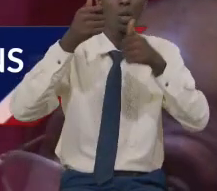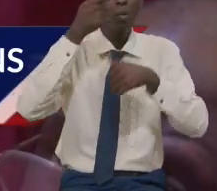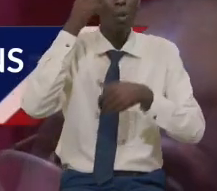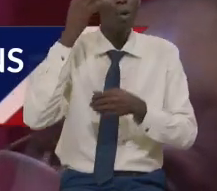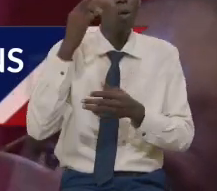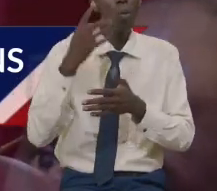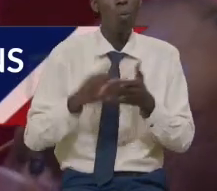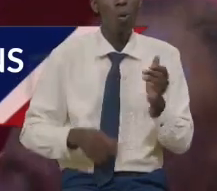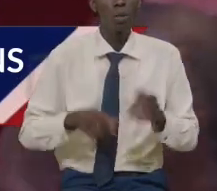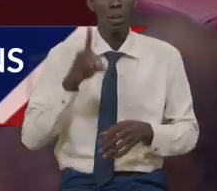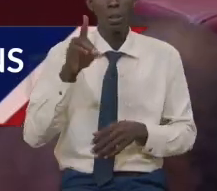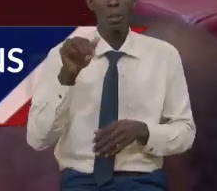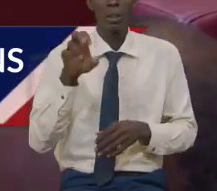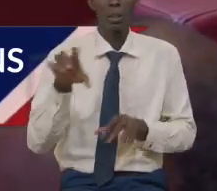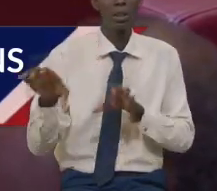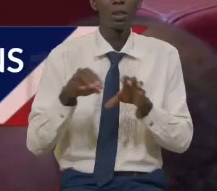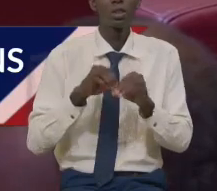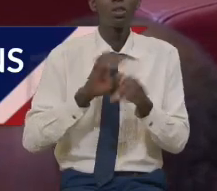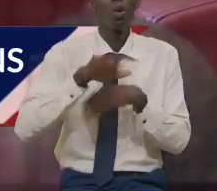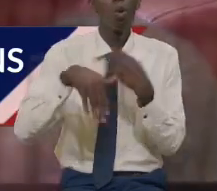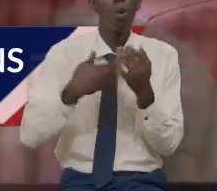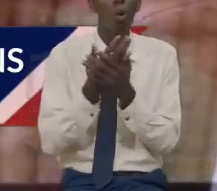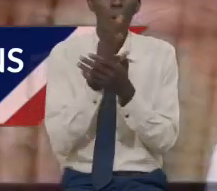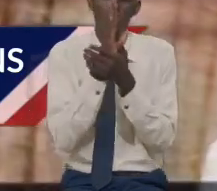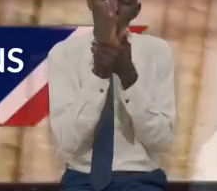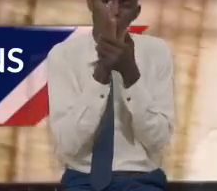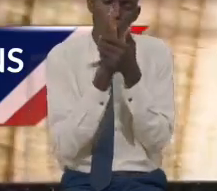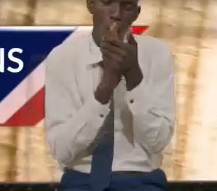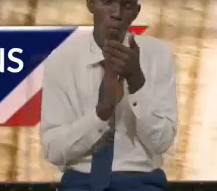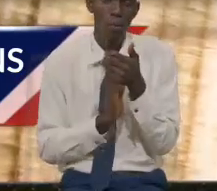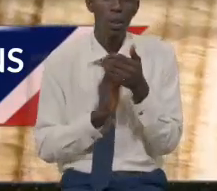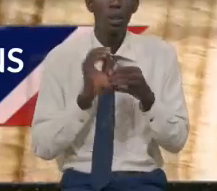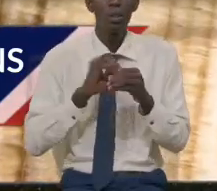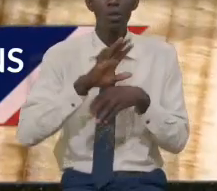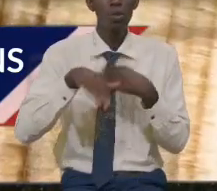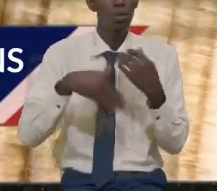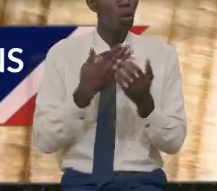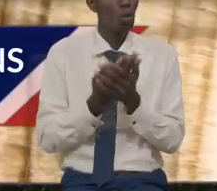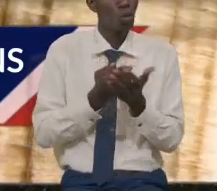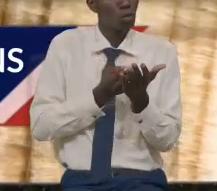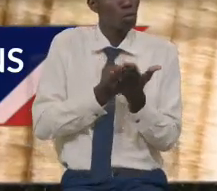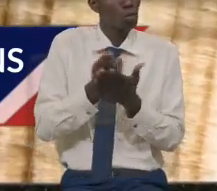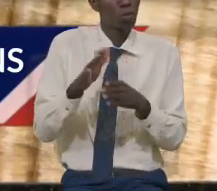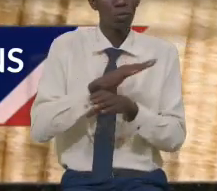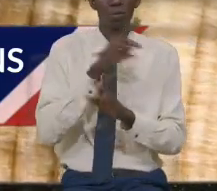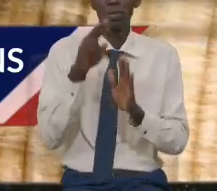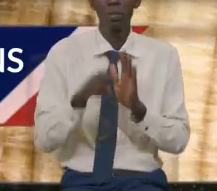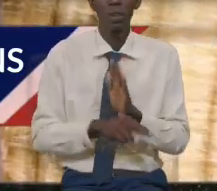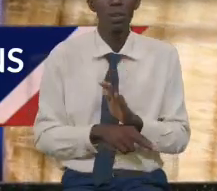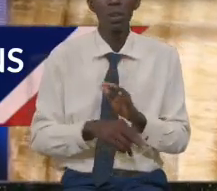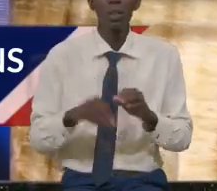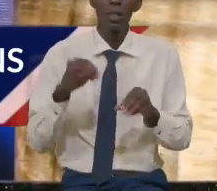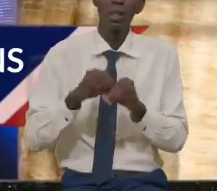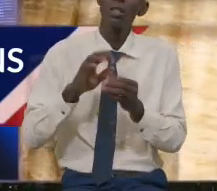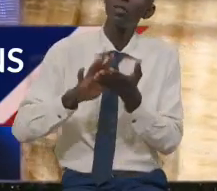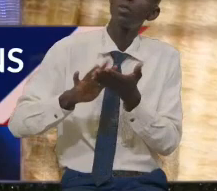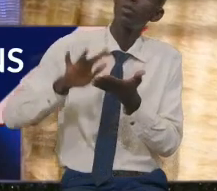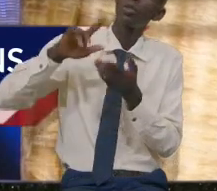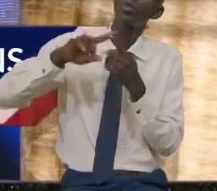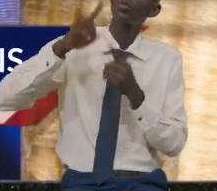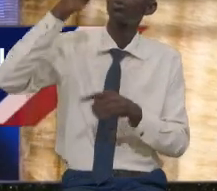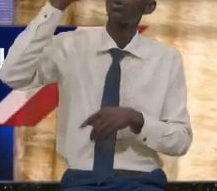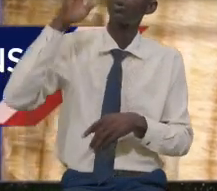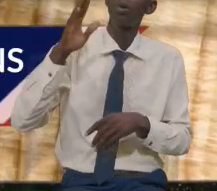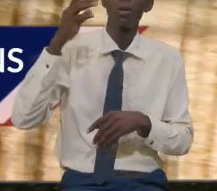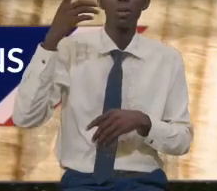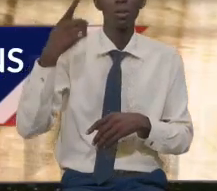done in all humility, in all sincerity, In glory to God, the